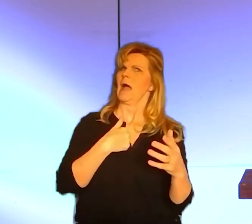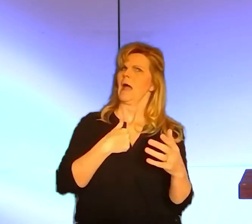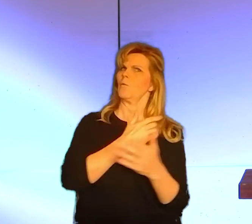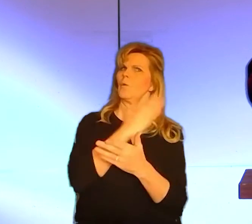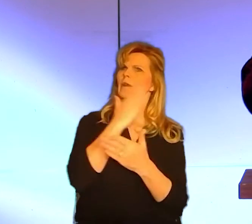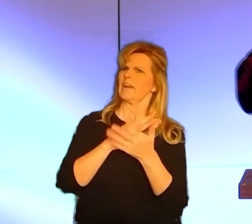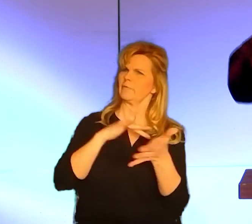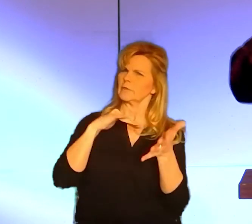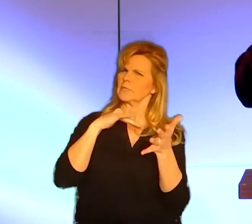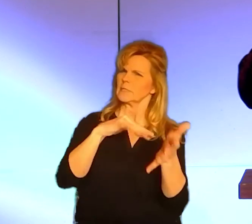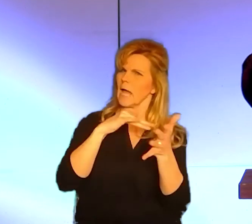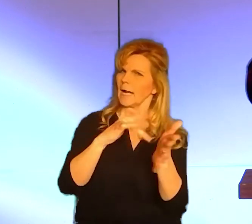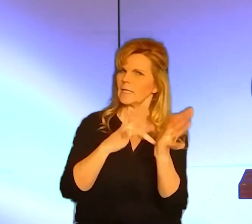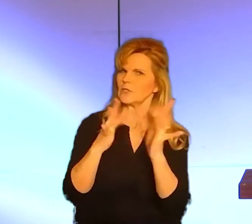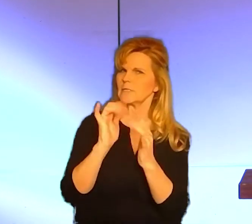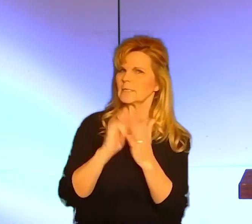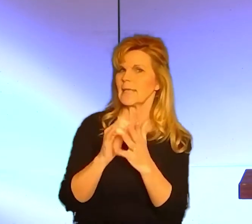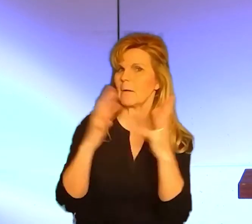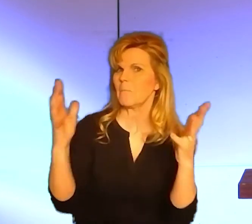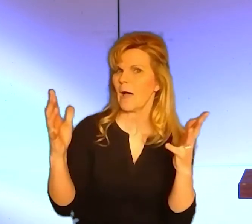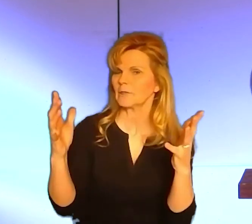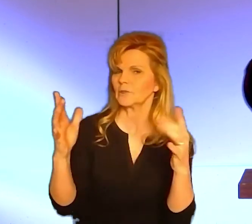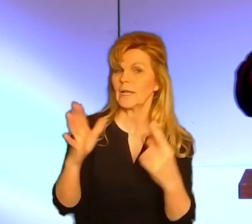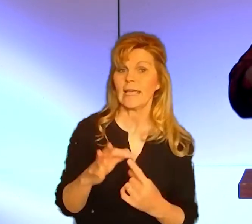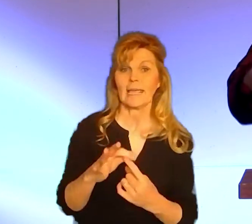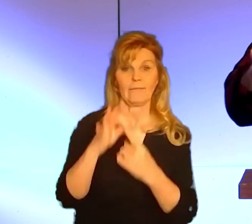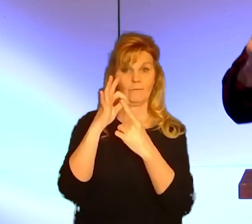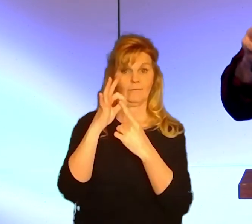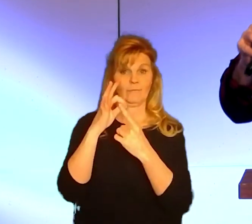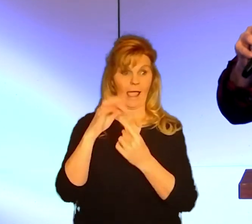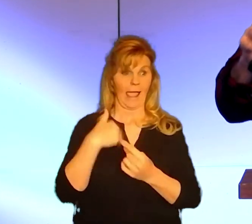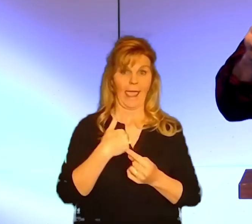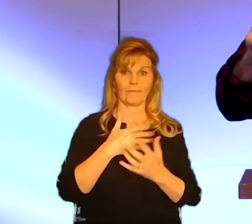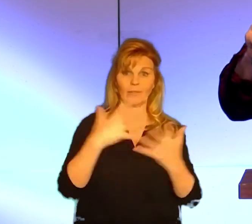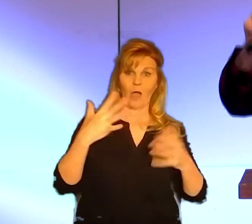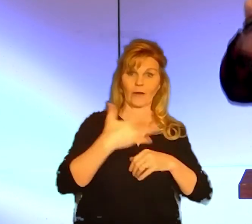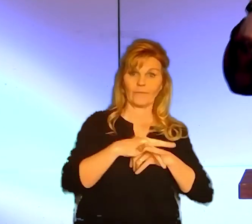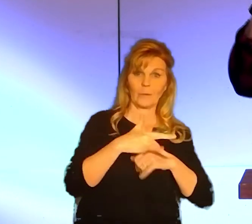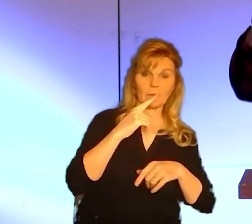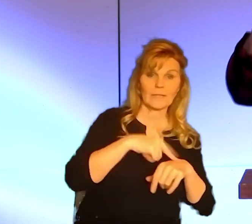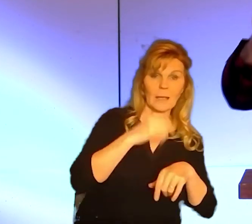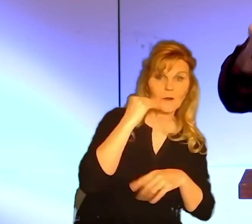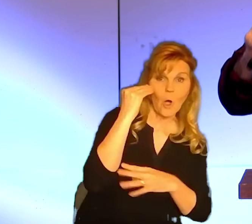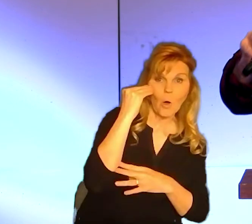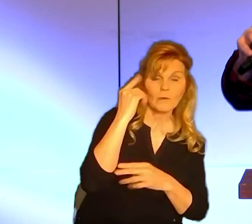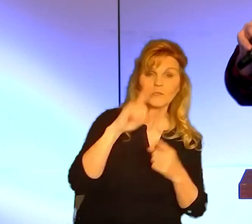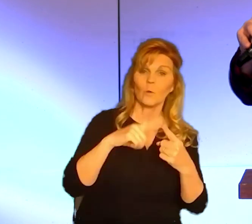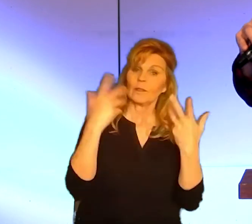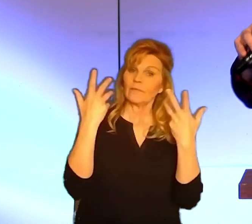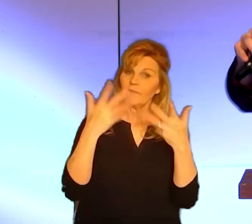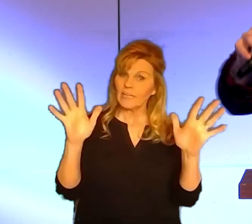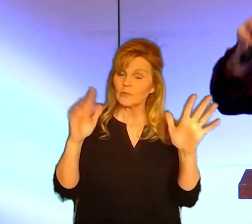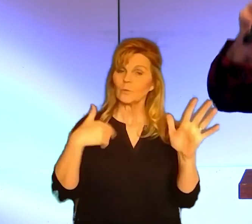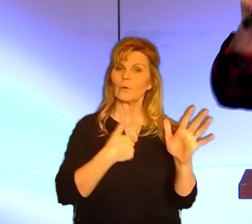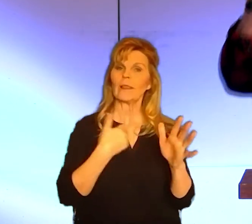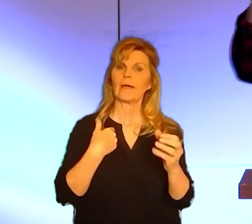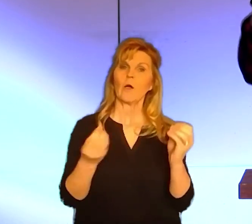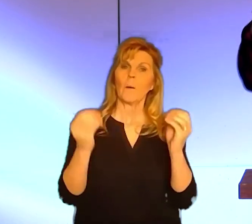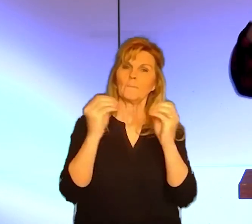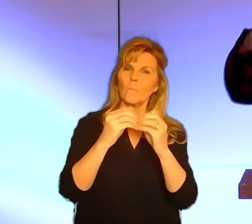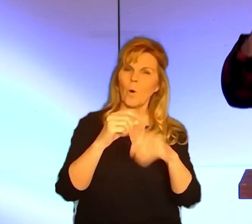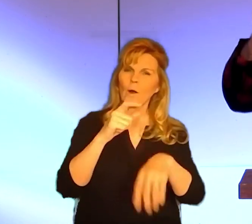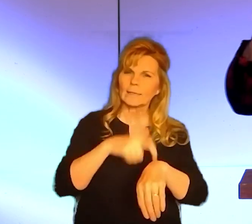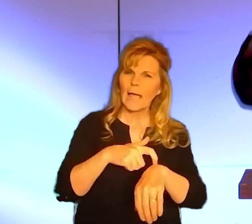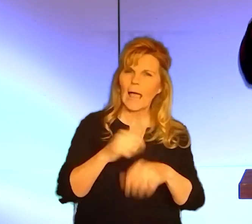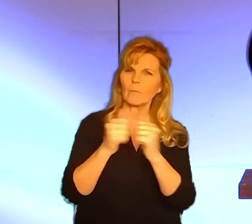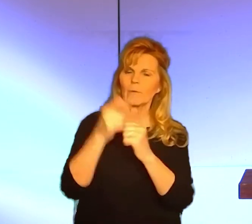this situation, that we're going to come out of this with more confidence, with more purpose, with more vision, with more anointing, with more